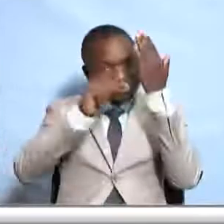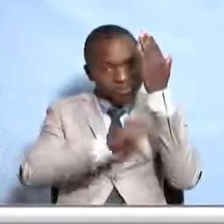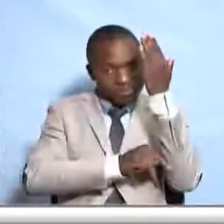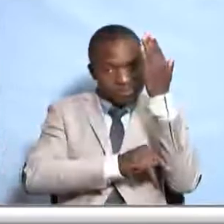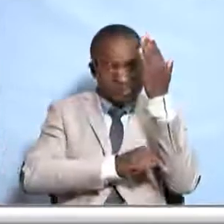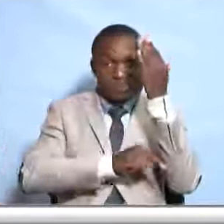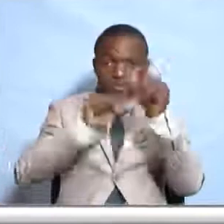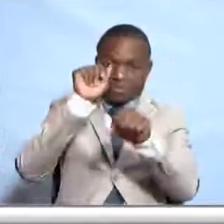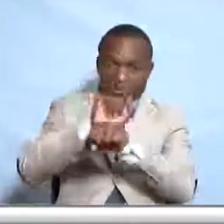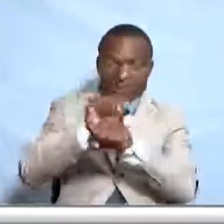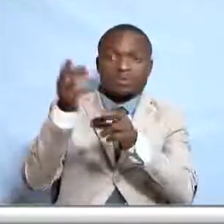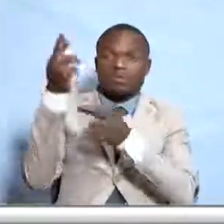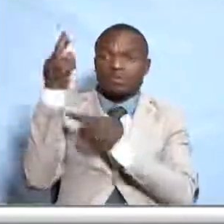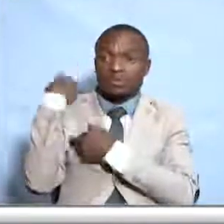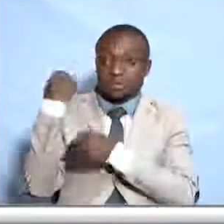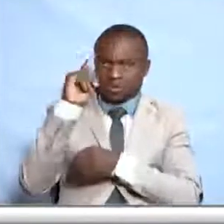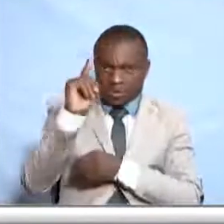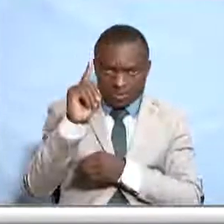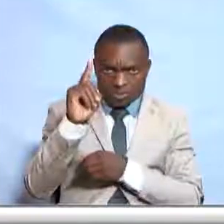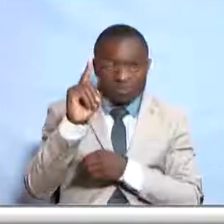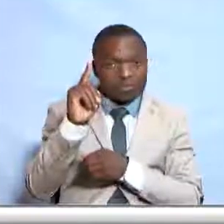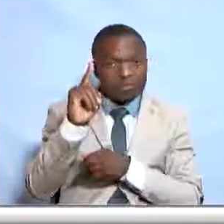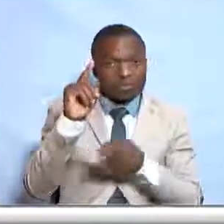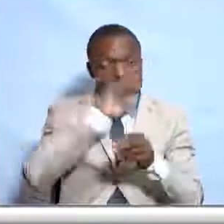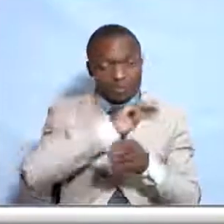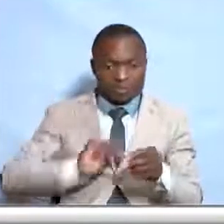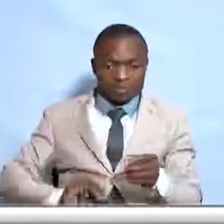job description that one of the members referred to,